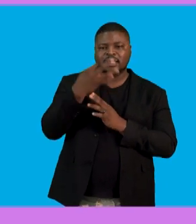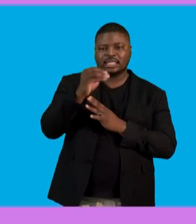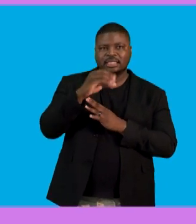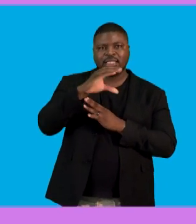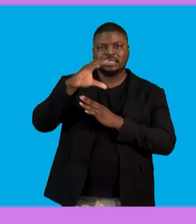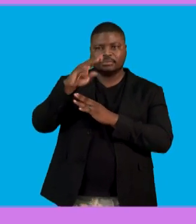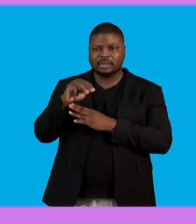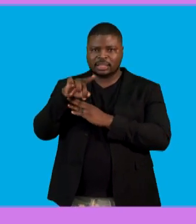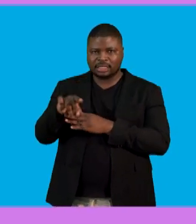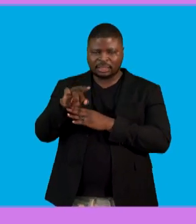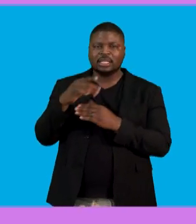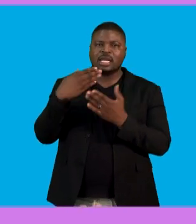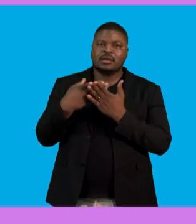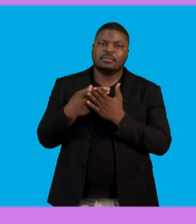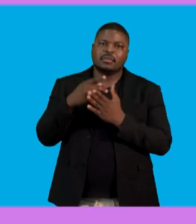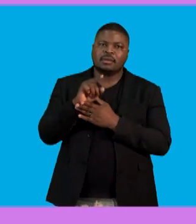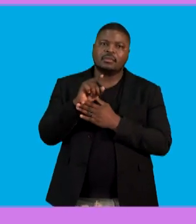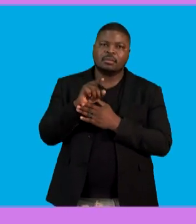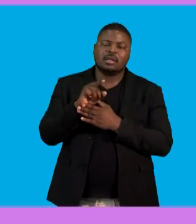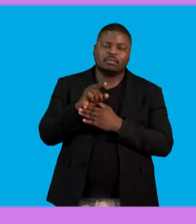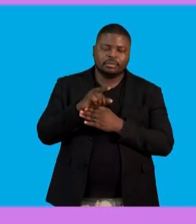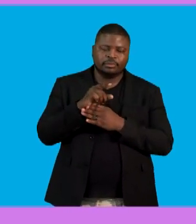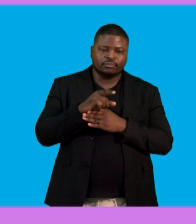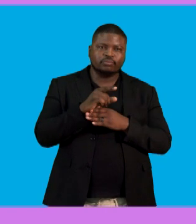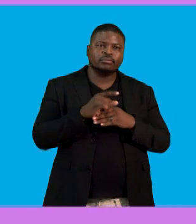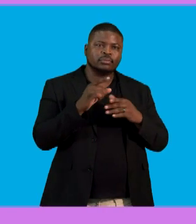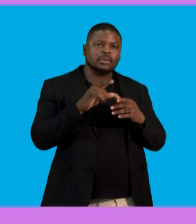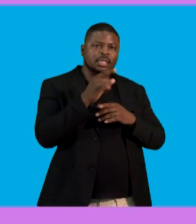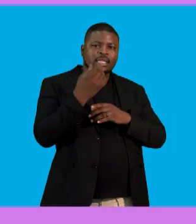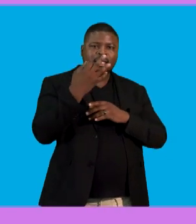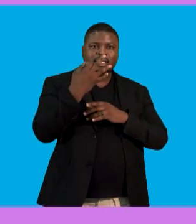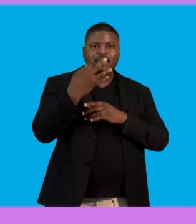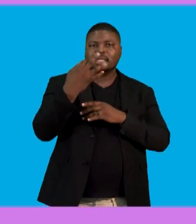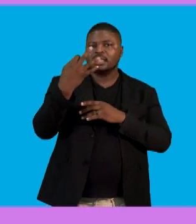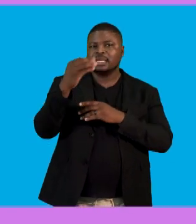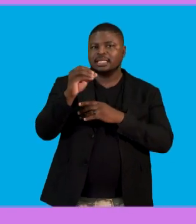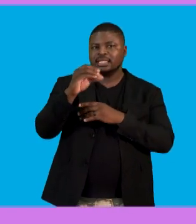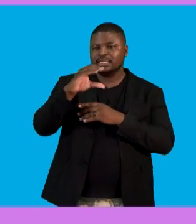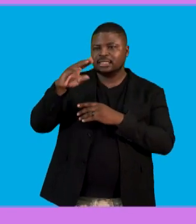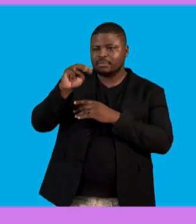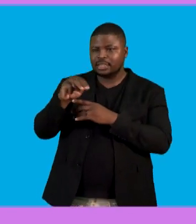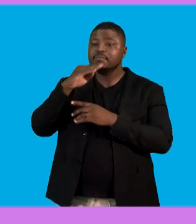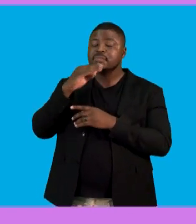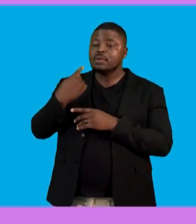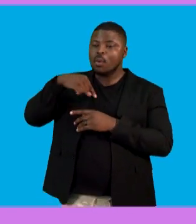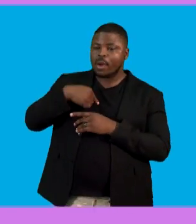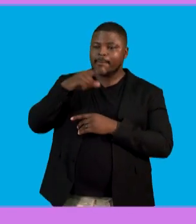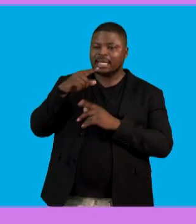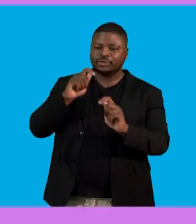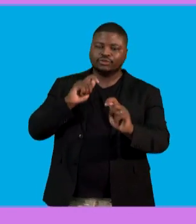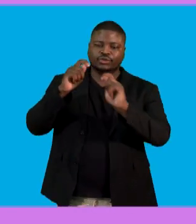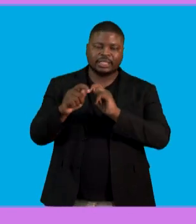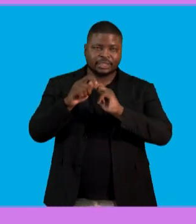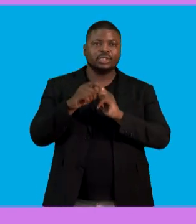centimeters, is in centimeters, while the units of the room, the length of the room is 8 meters. So we have to do the conversion because we cannot